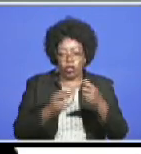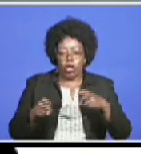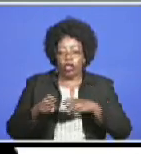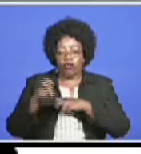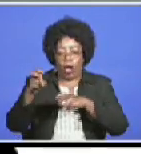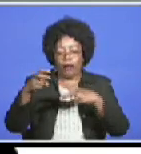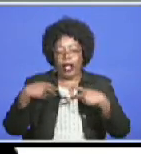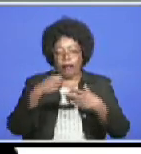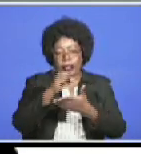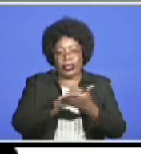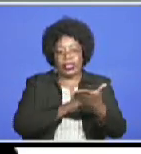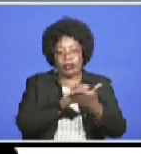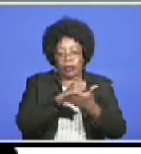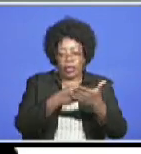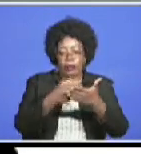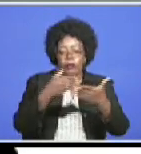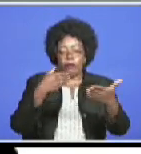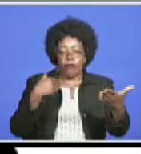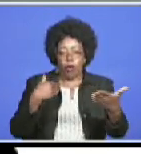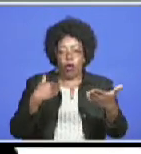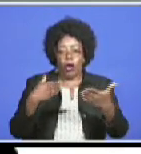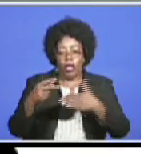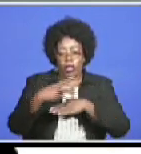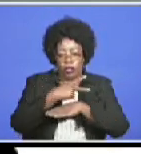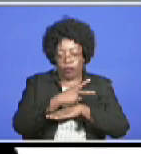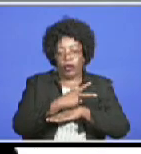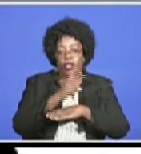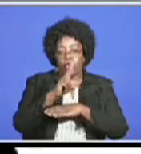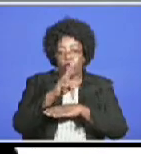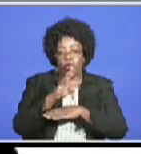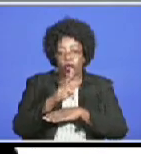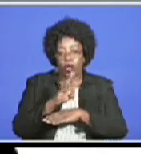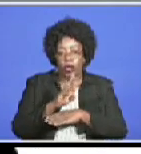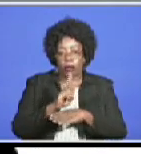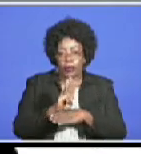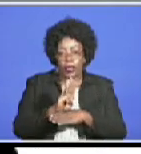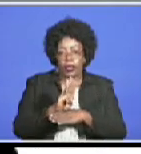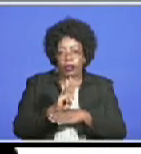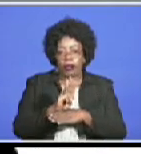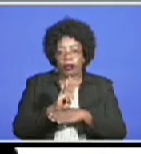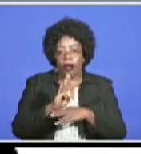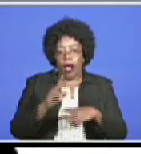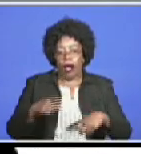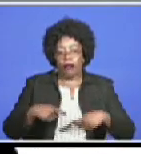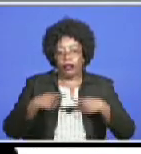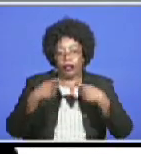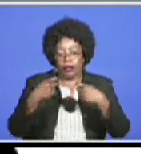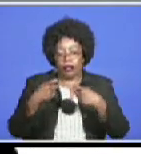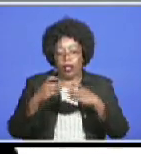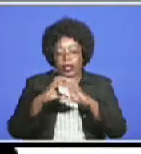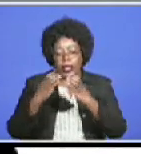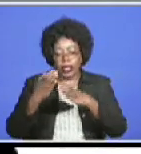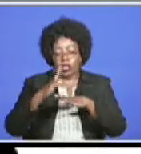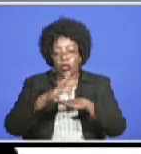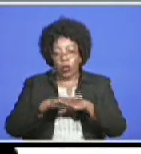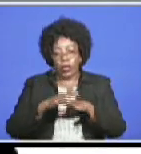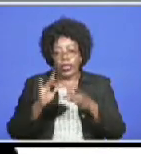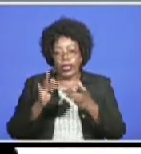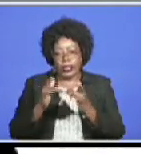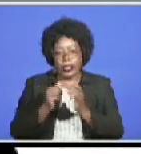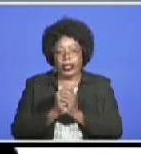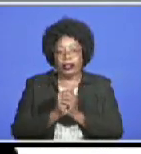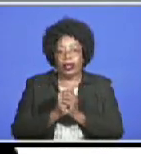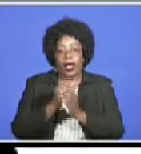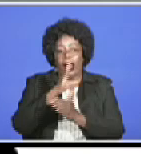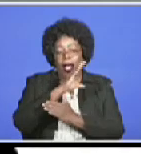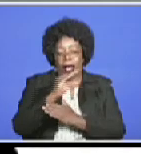suspended. Now, even before the COVID-19 outbreak, UB had been delivering a number of its courses online. And now, UB faculty